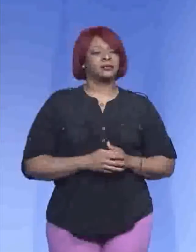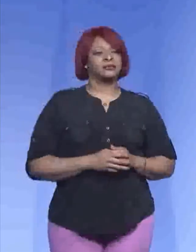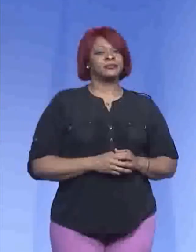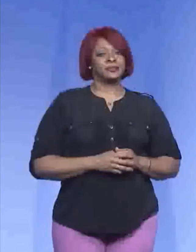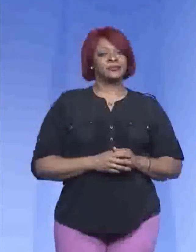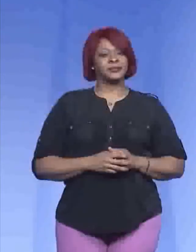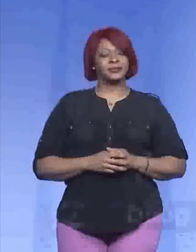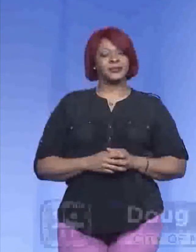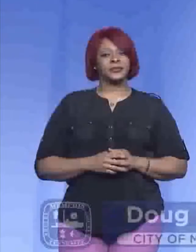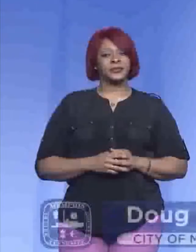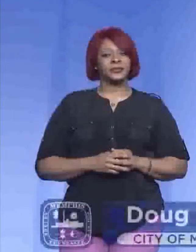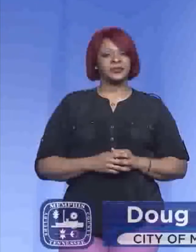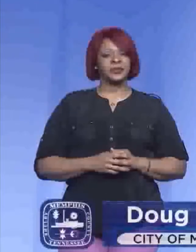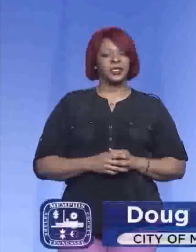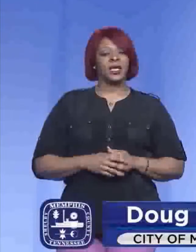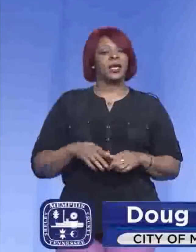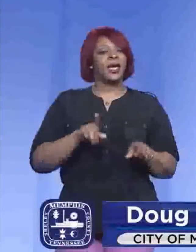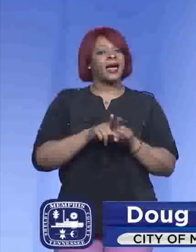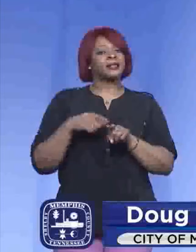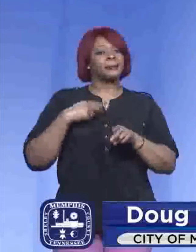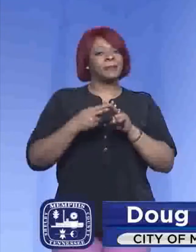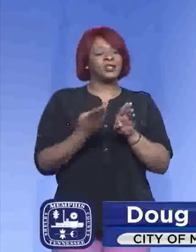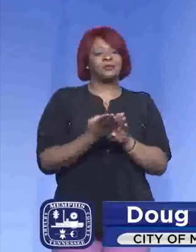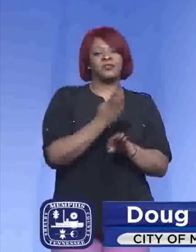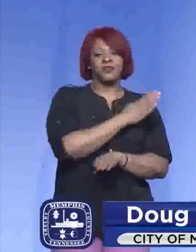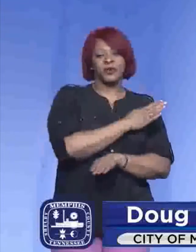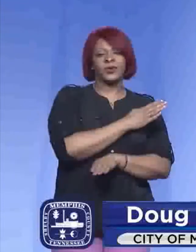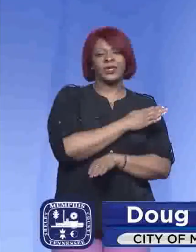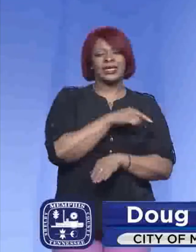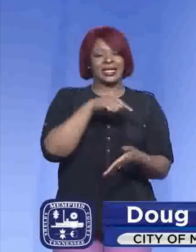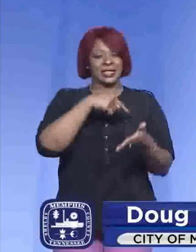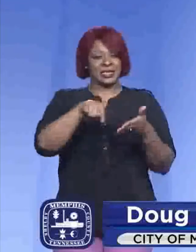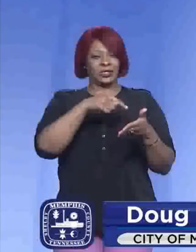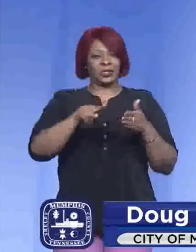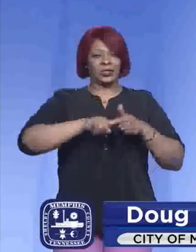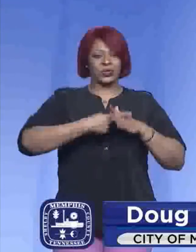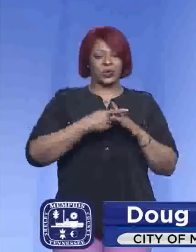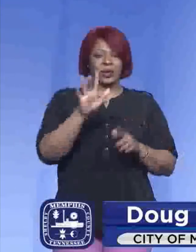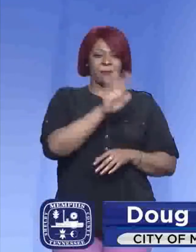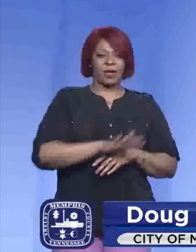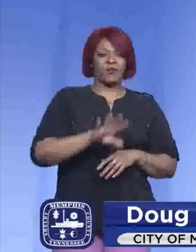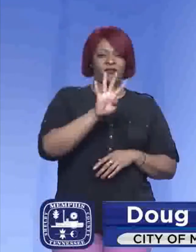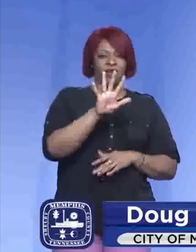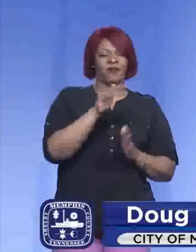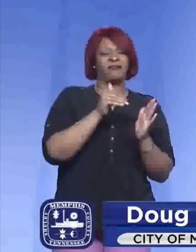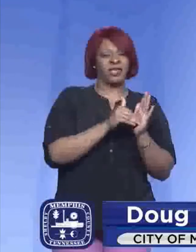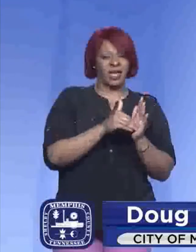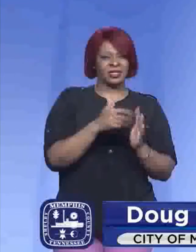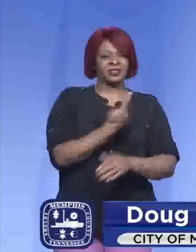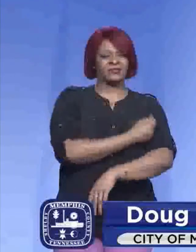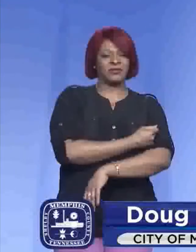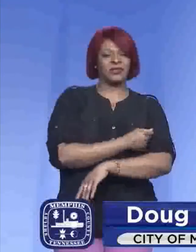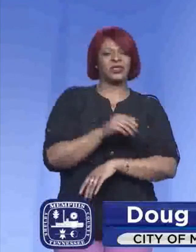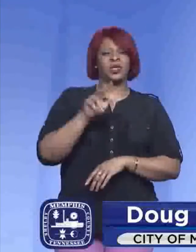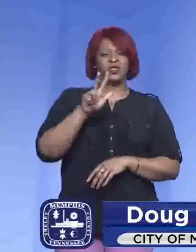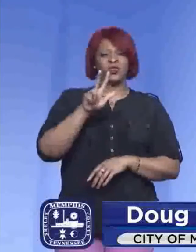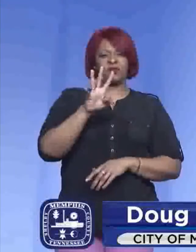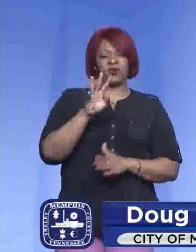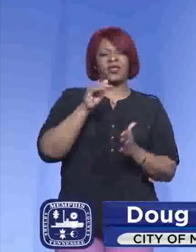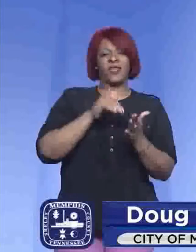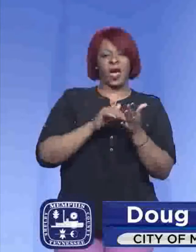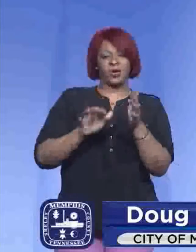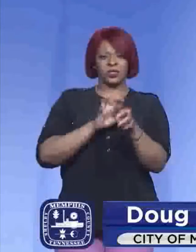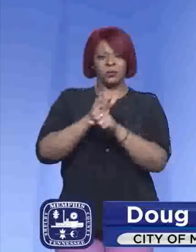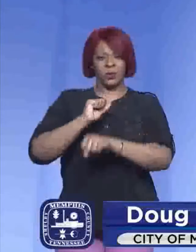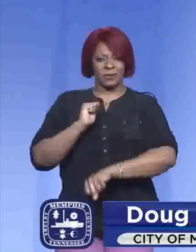guess what I mentioned early on is that this week we started with about 45,000 and we set about 34,000